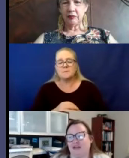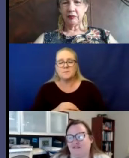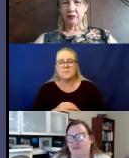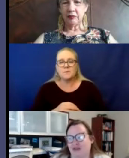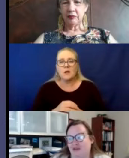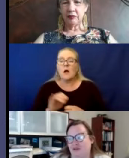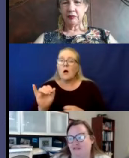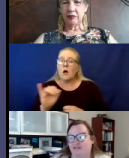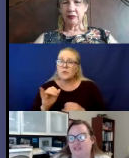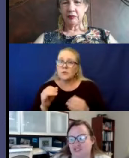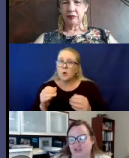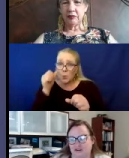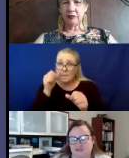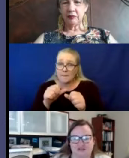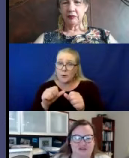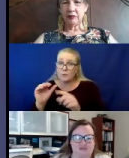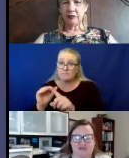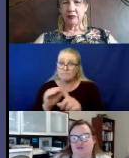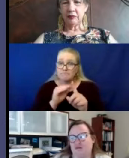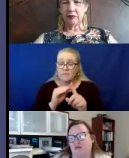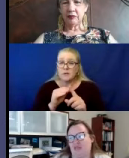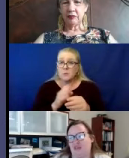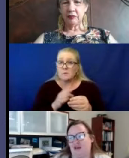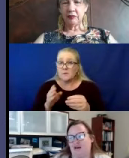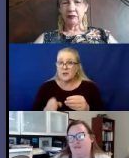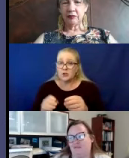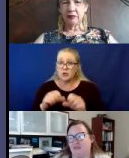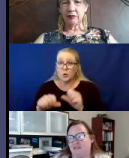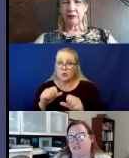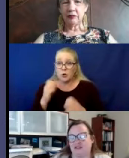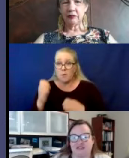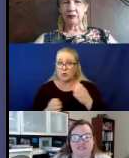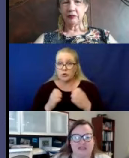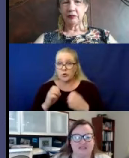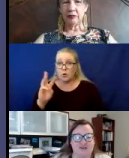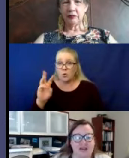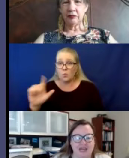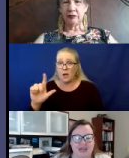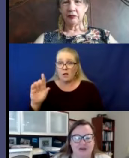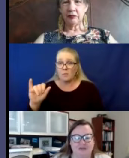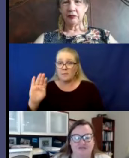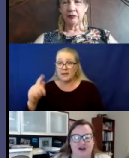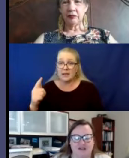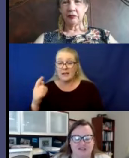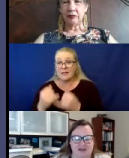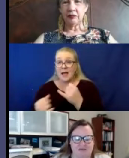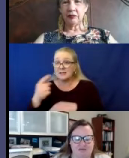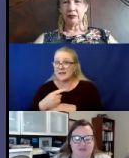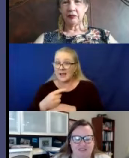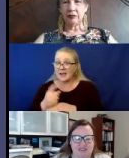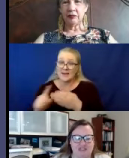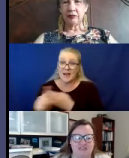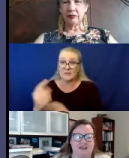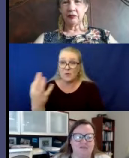just remind everybody we are finishing our social and emotional well-being series next Friday, and we've got